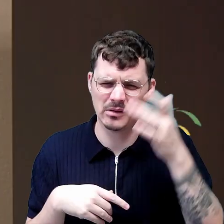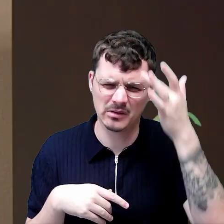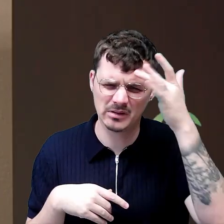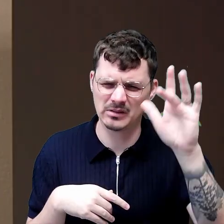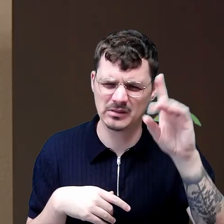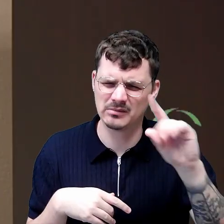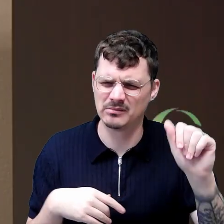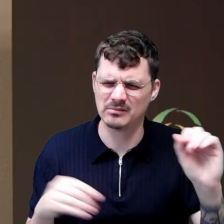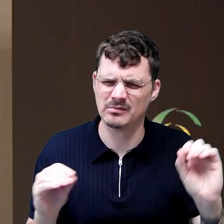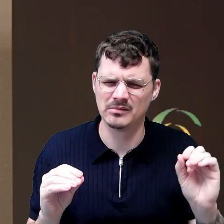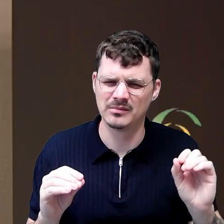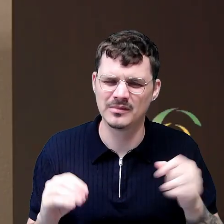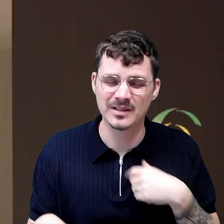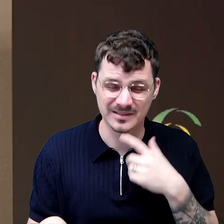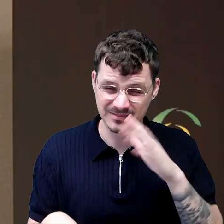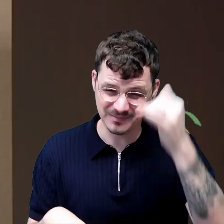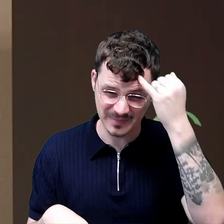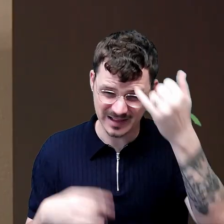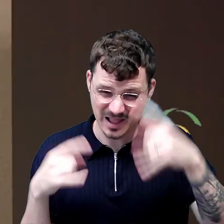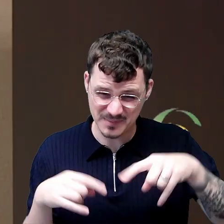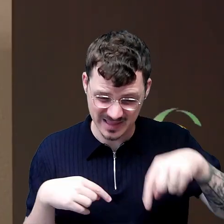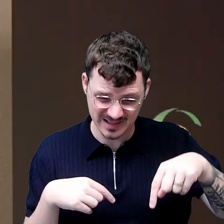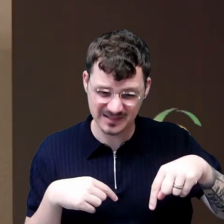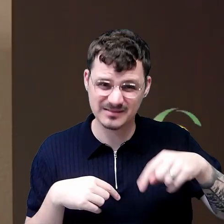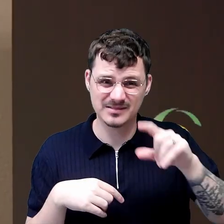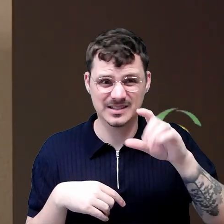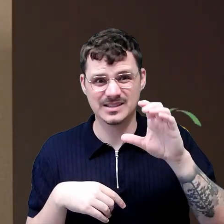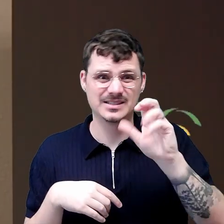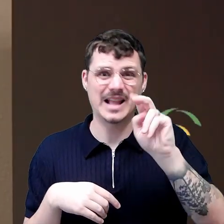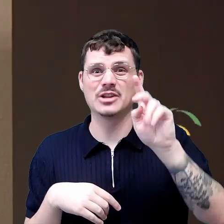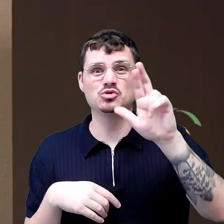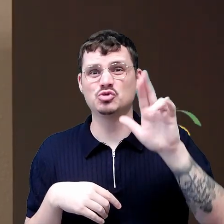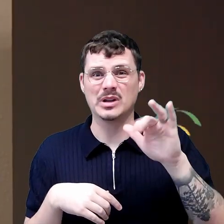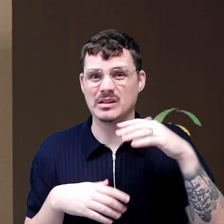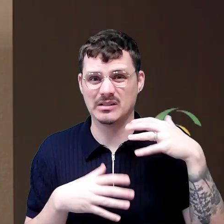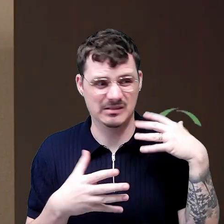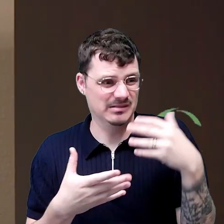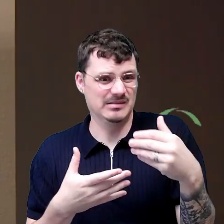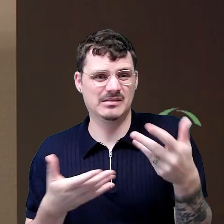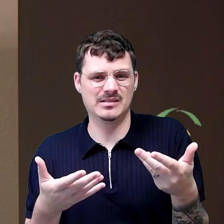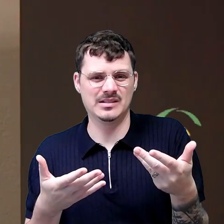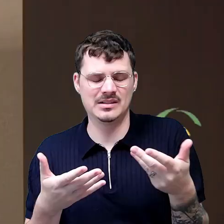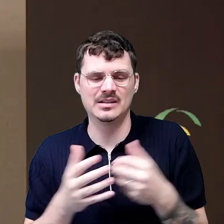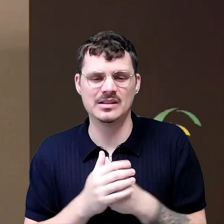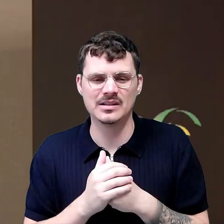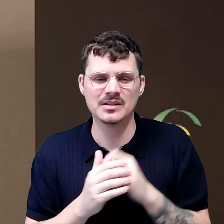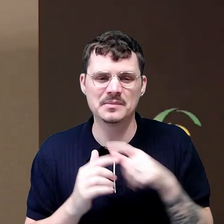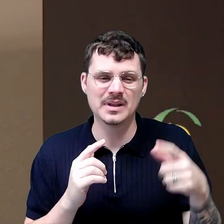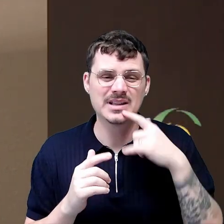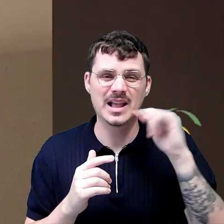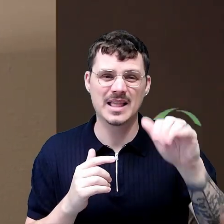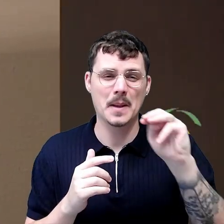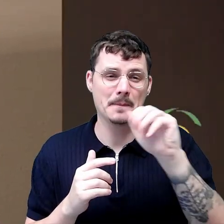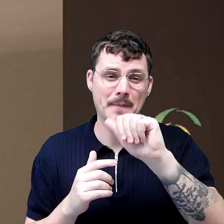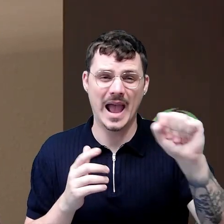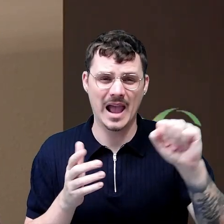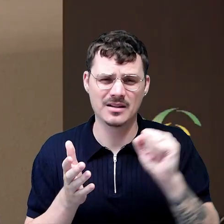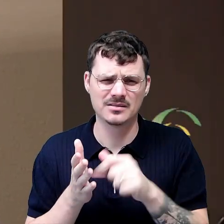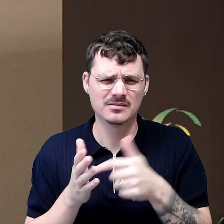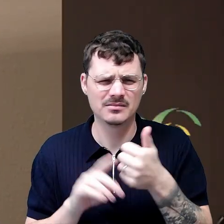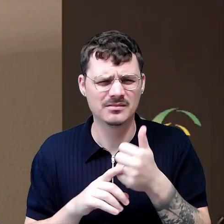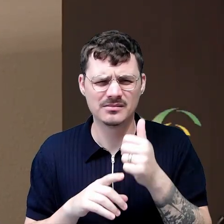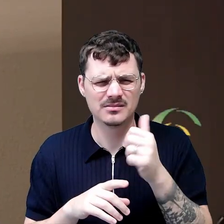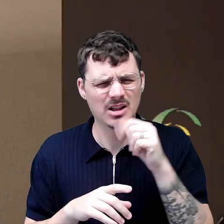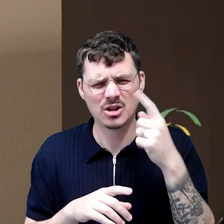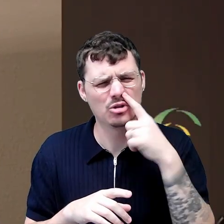I'm like, this is in this century too. And he said, and the mass on her ovary, it didn't look like cancer